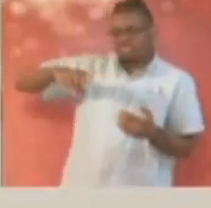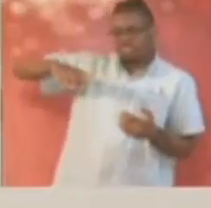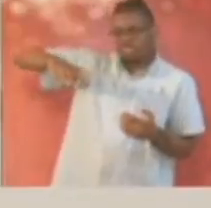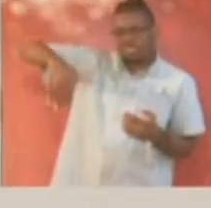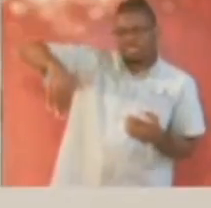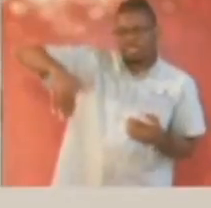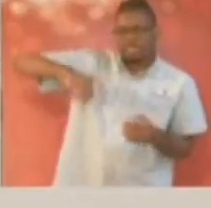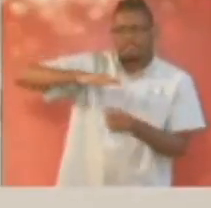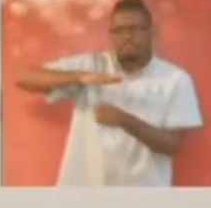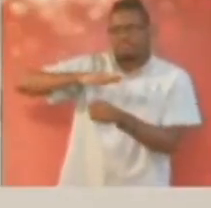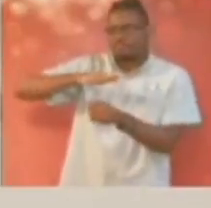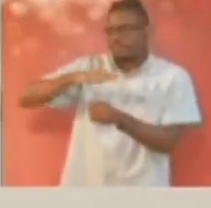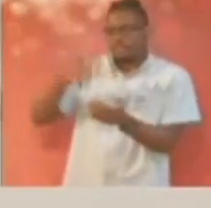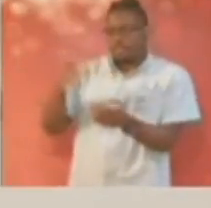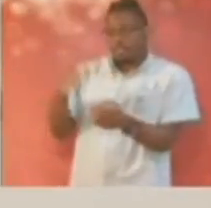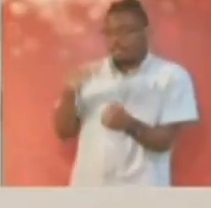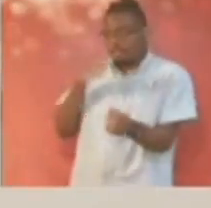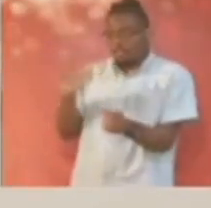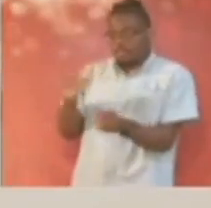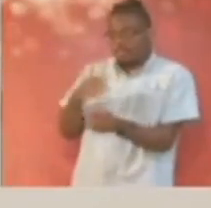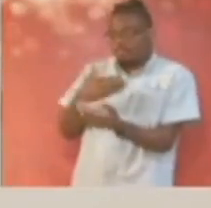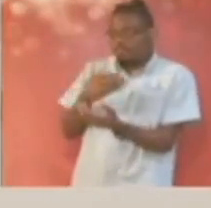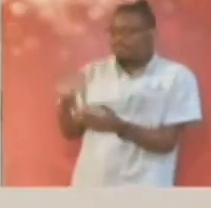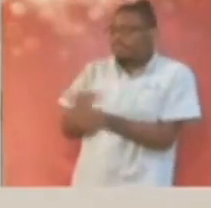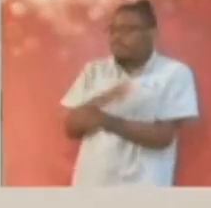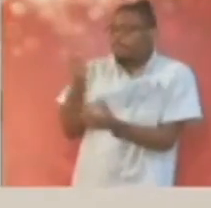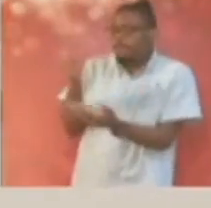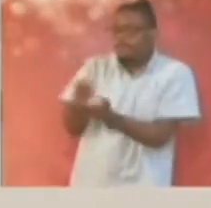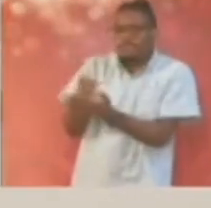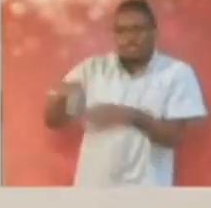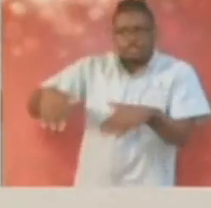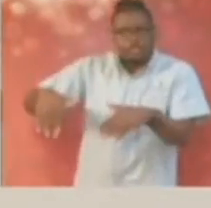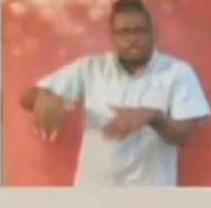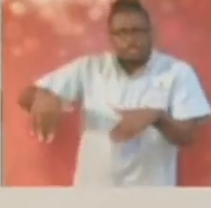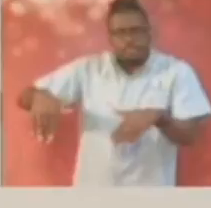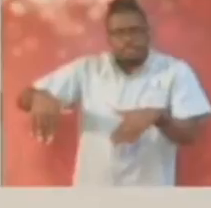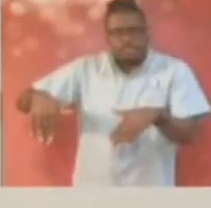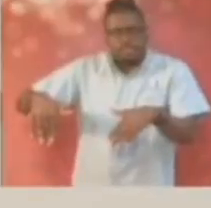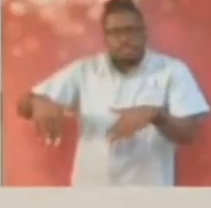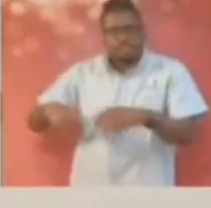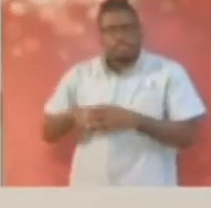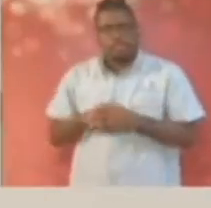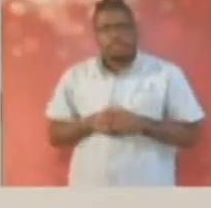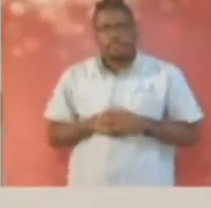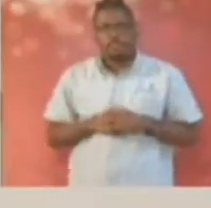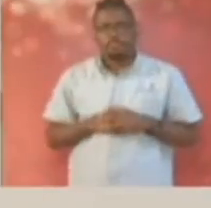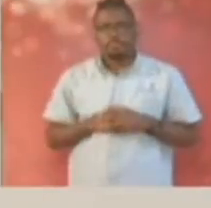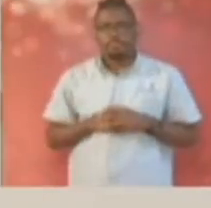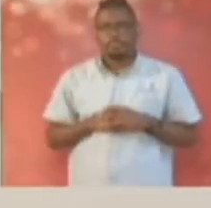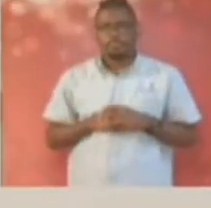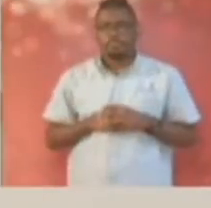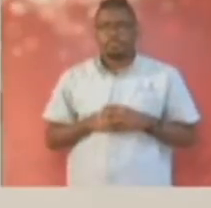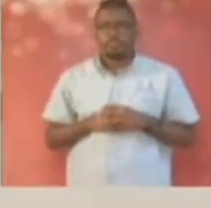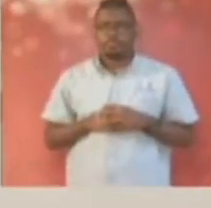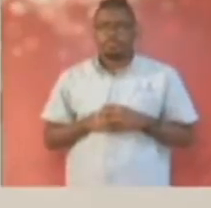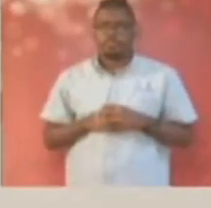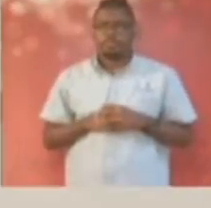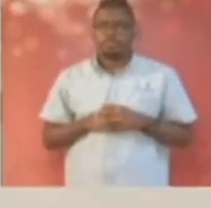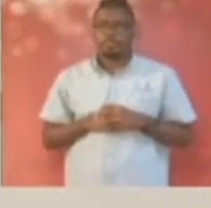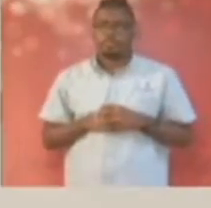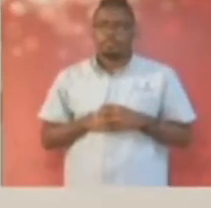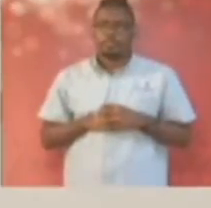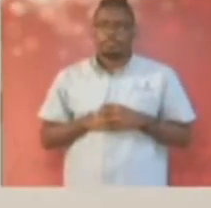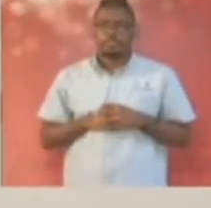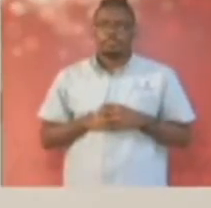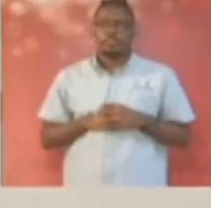approved vaccination one that has come all the way through all the various stages of approval and is ready for global distribution. So we can't